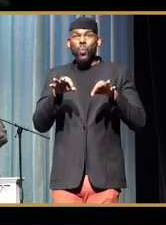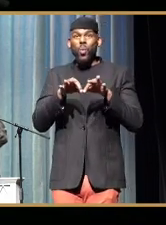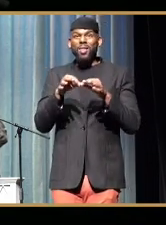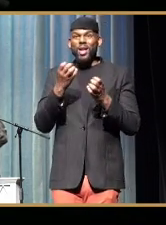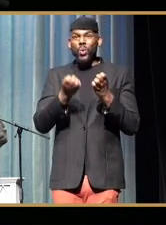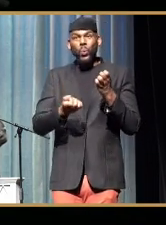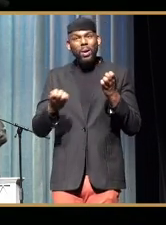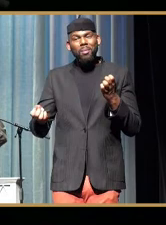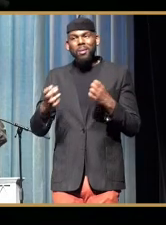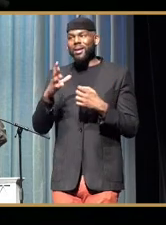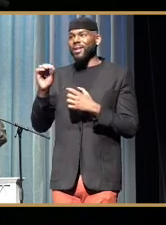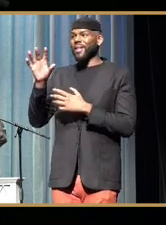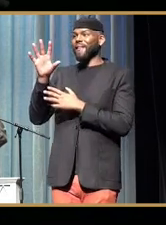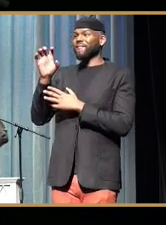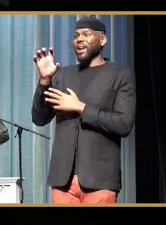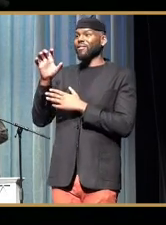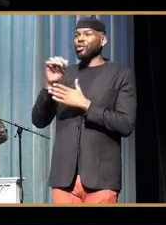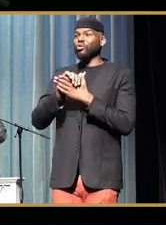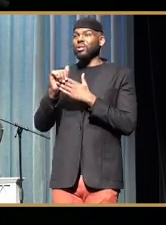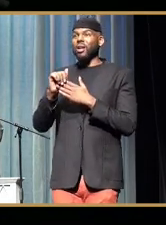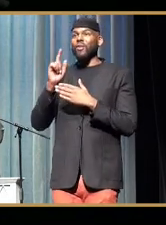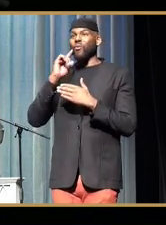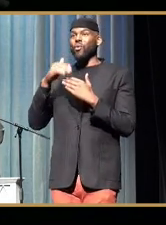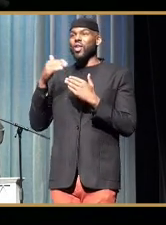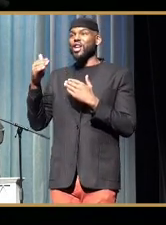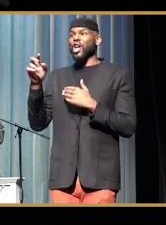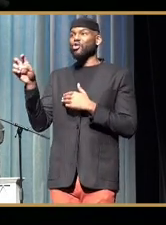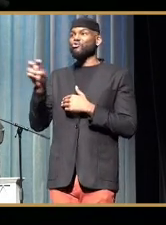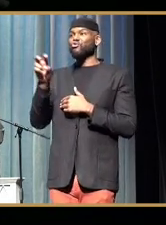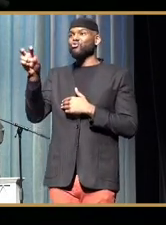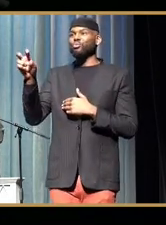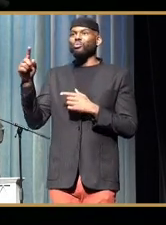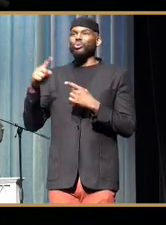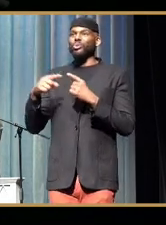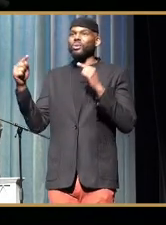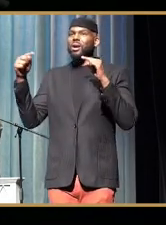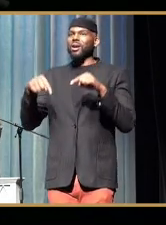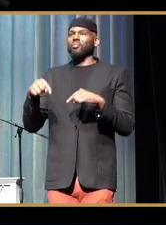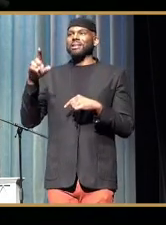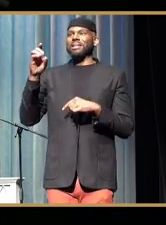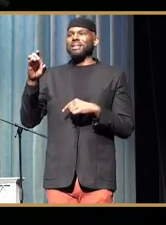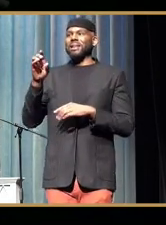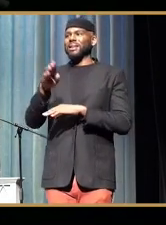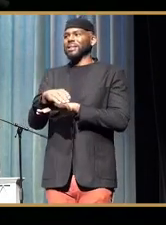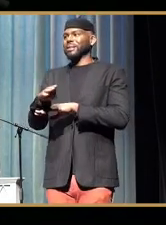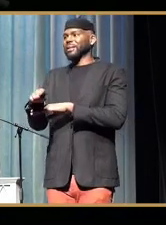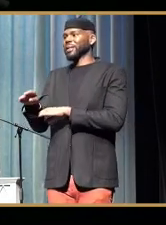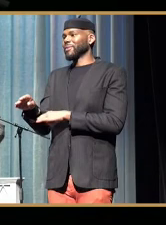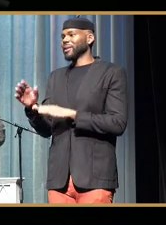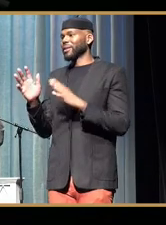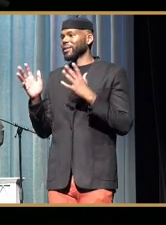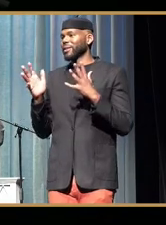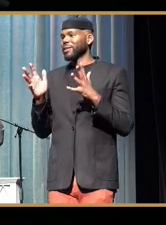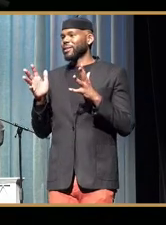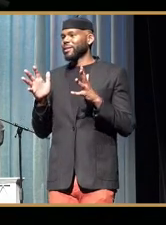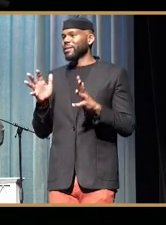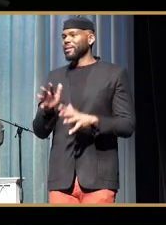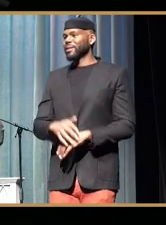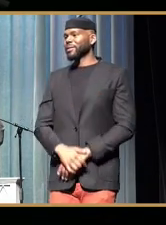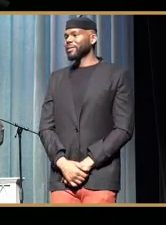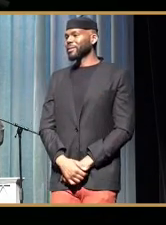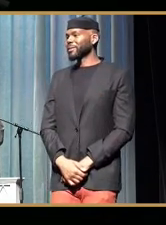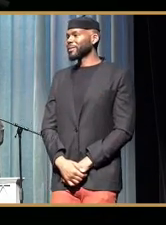and $500 towards their trip to DC to join us this evening. Yeah, thank you.